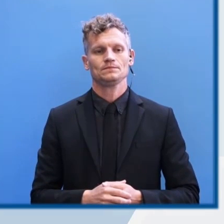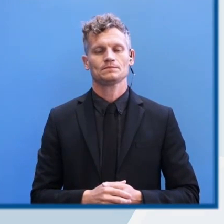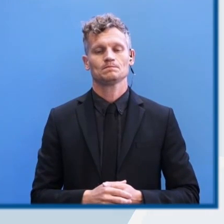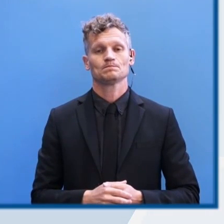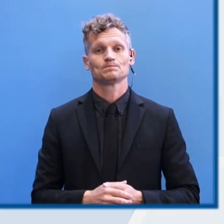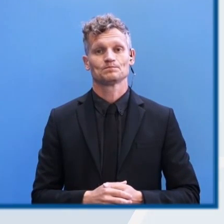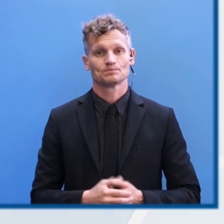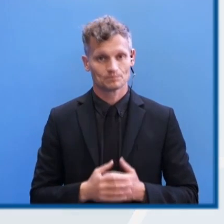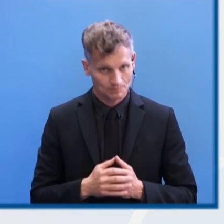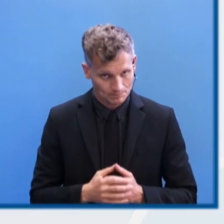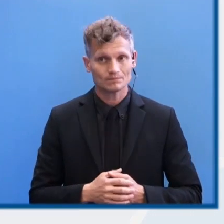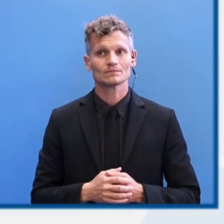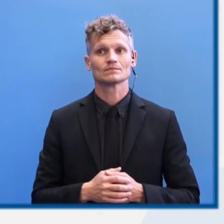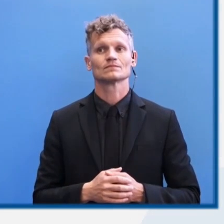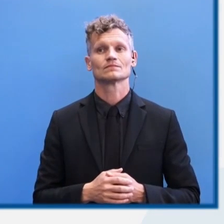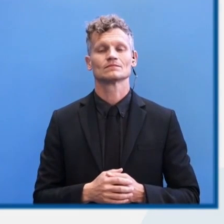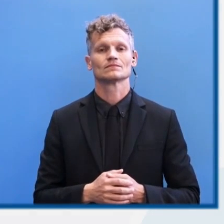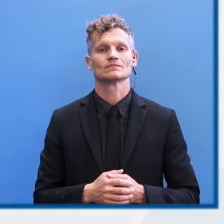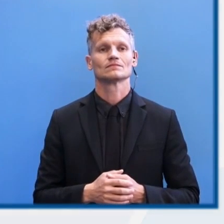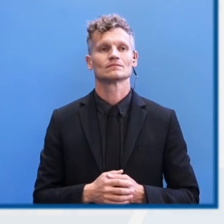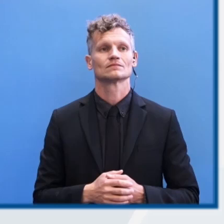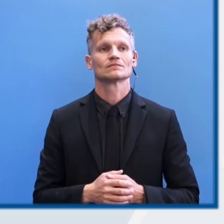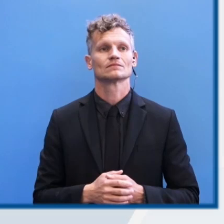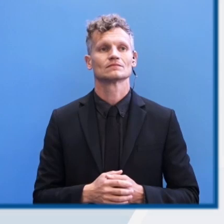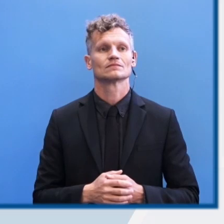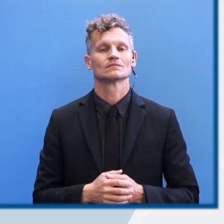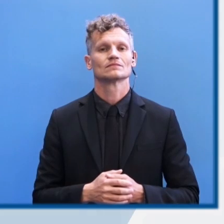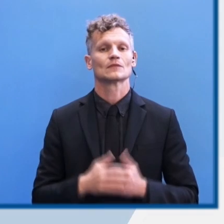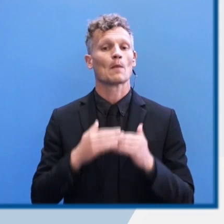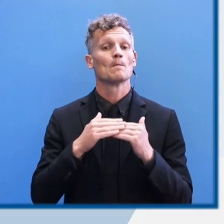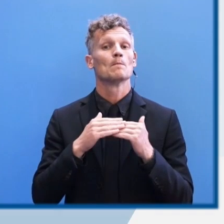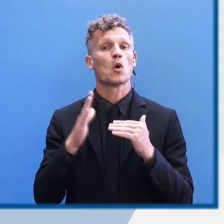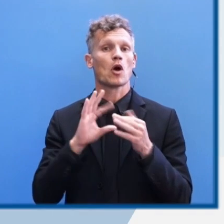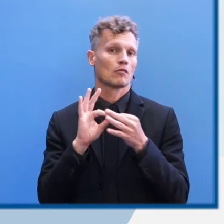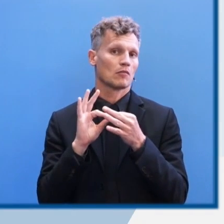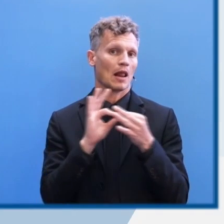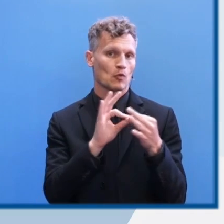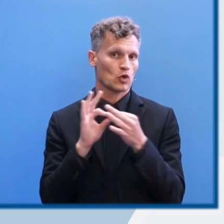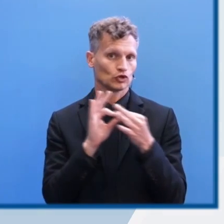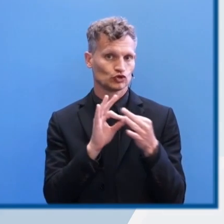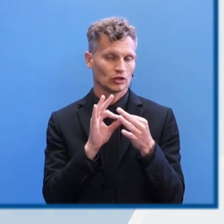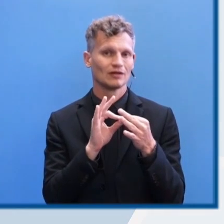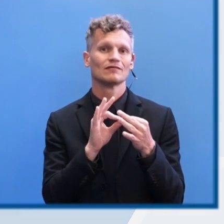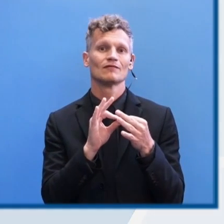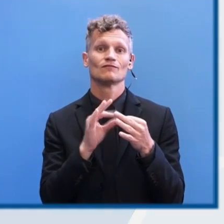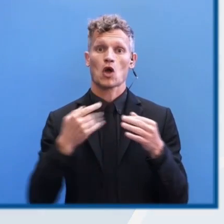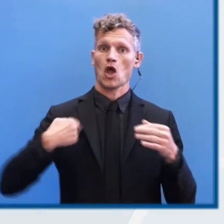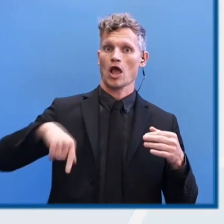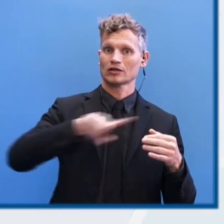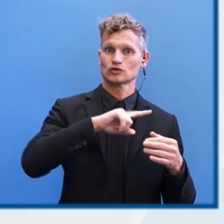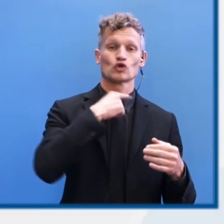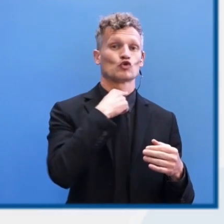Okay, my sentence is more cooperation for sharing knowledge between us from risk to